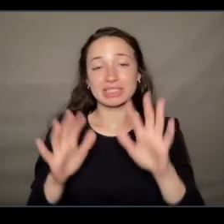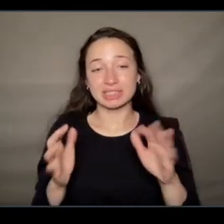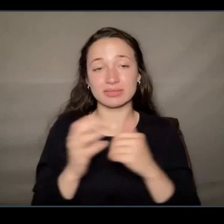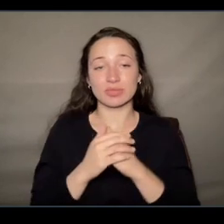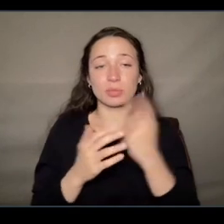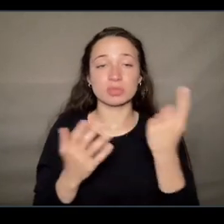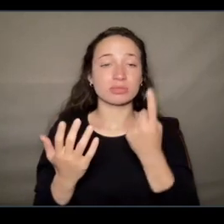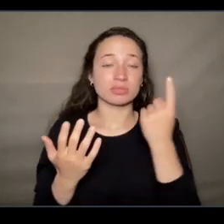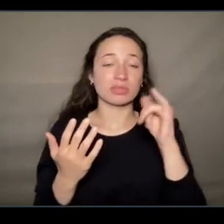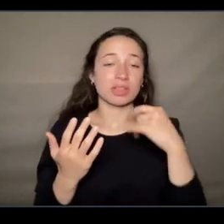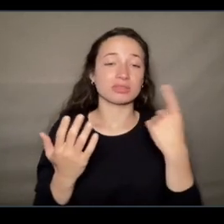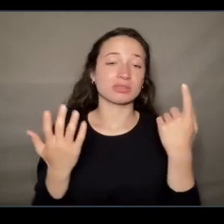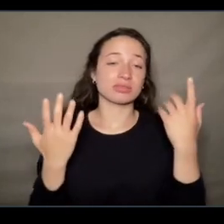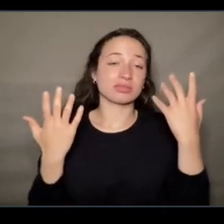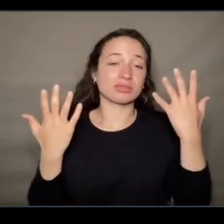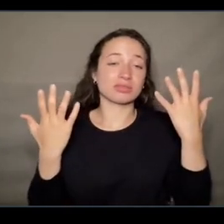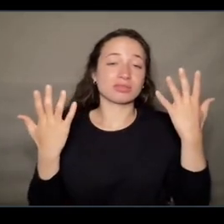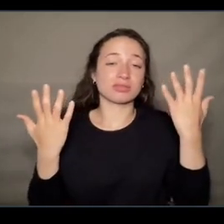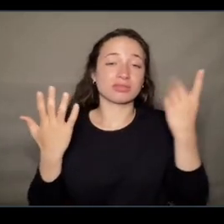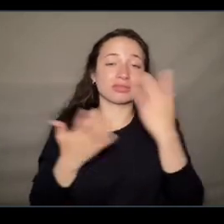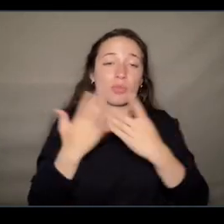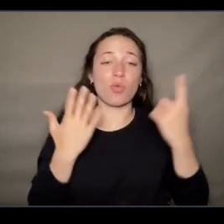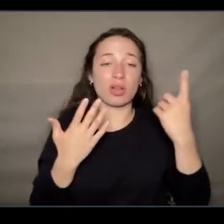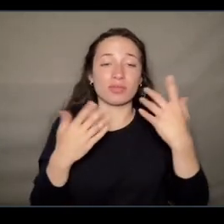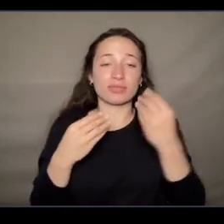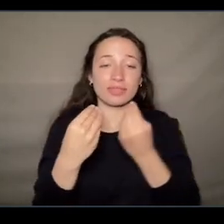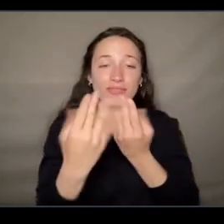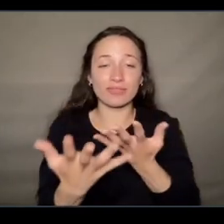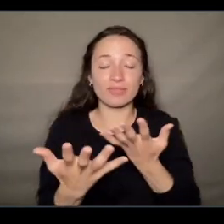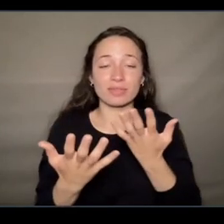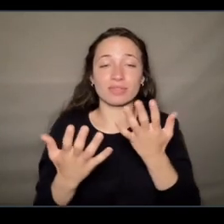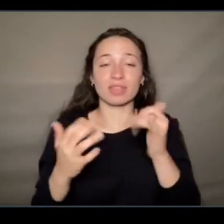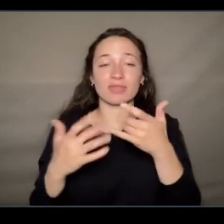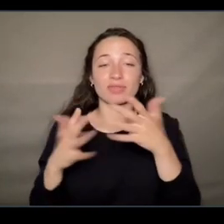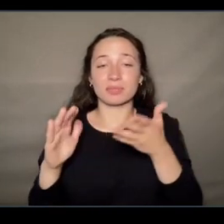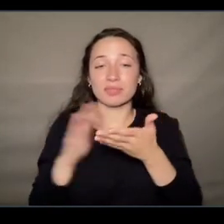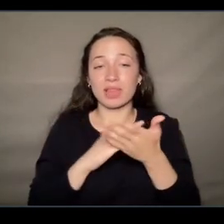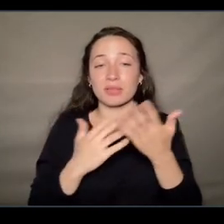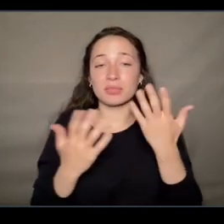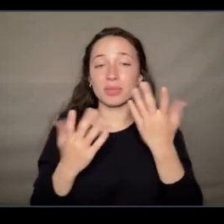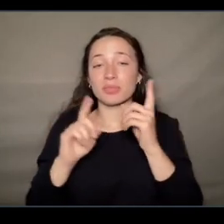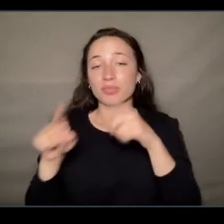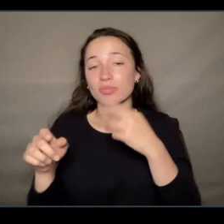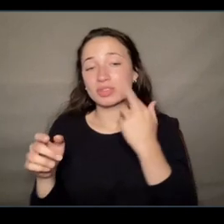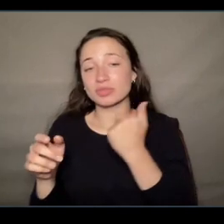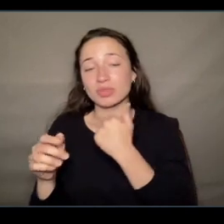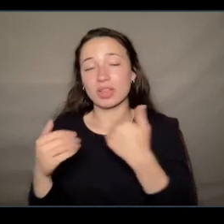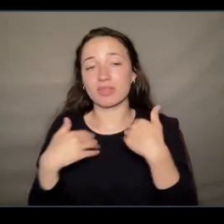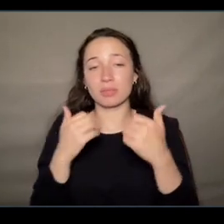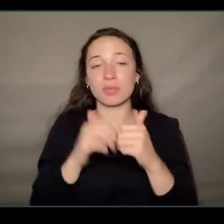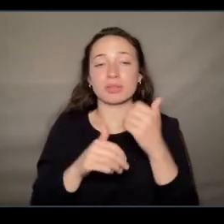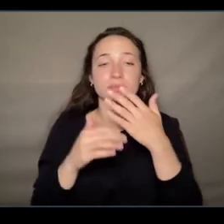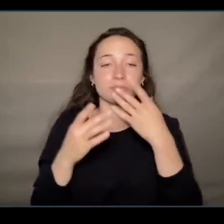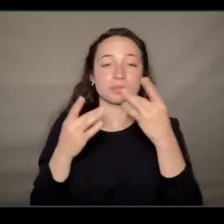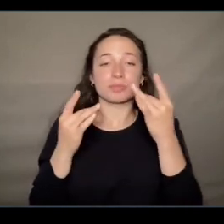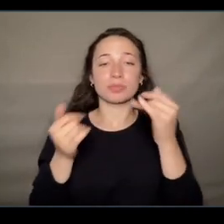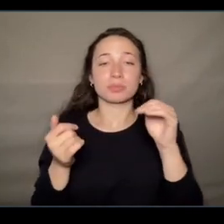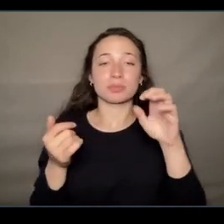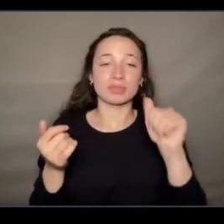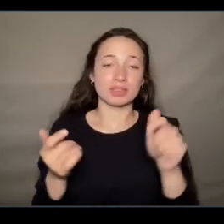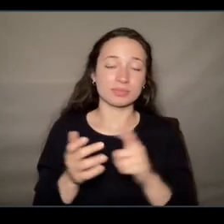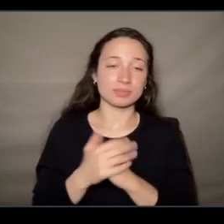season or something that someone has, given you that they've baked, or going to a restaurant and having the most marvelous